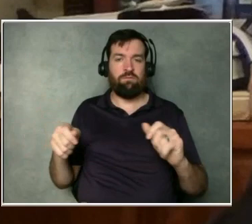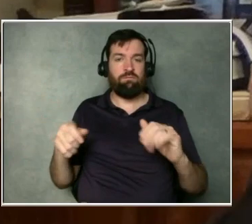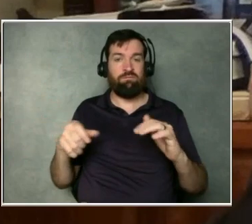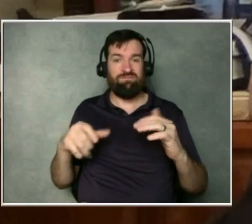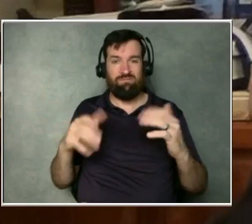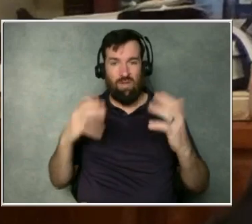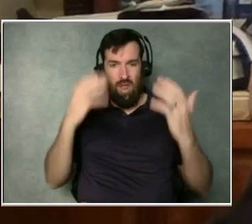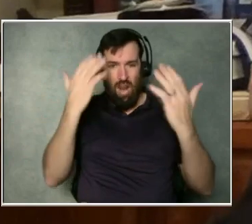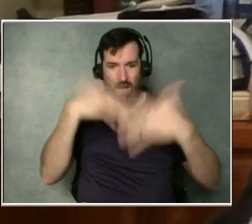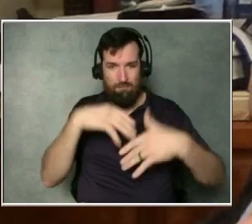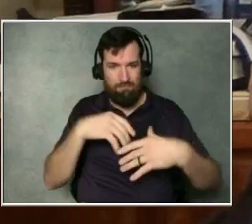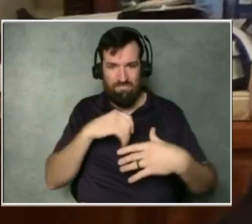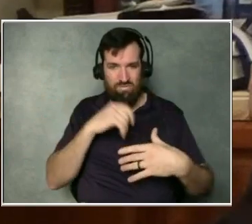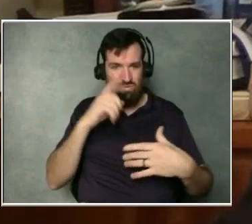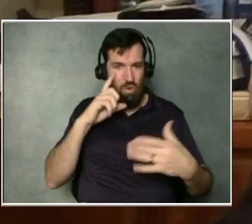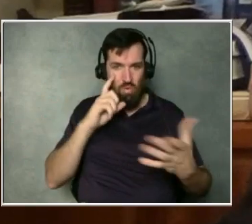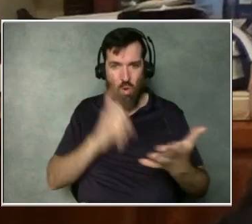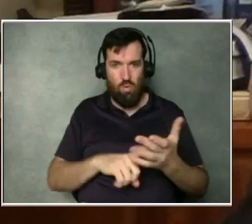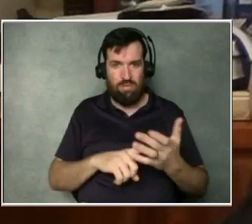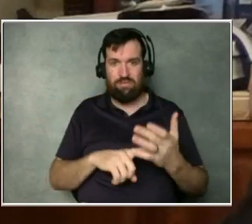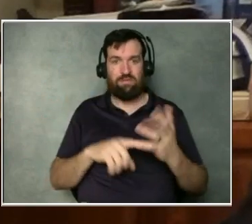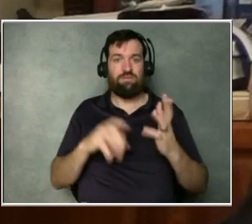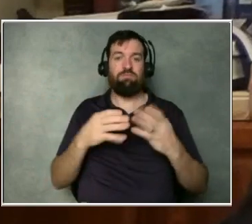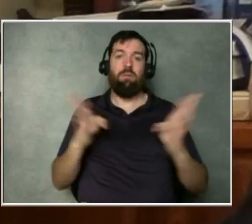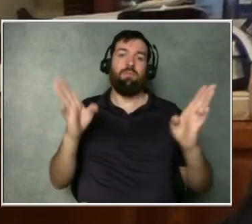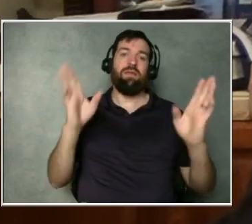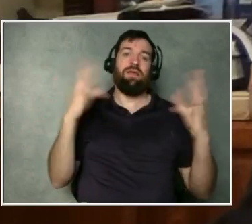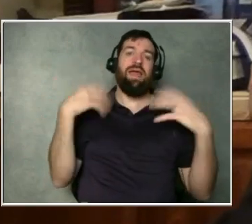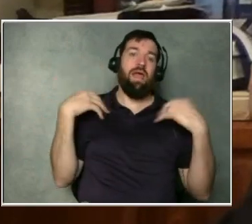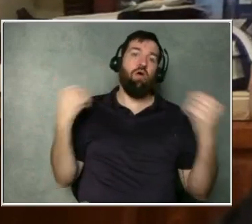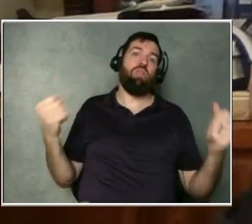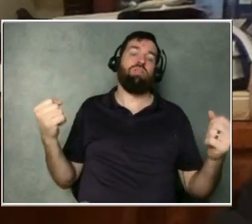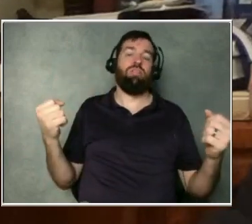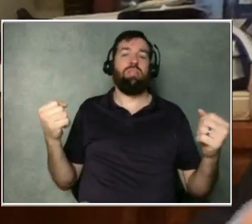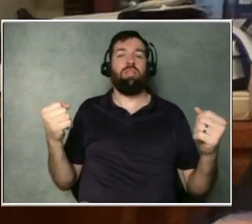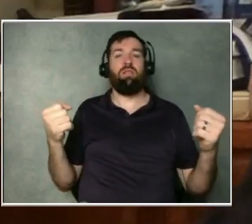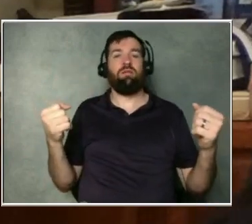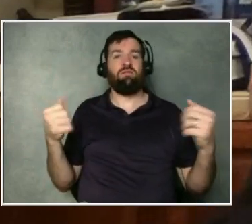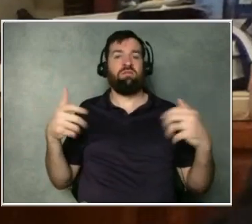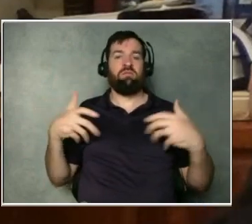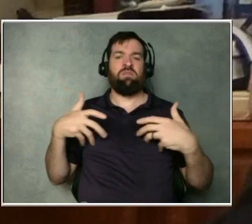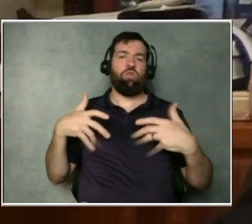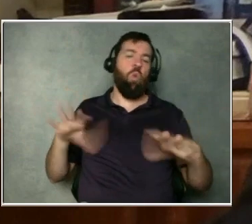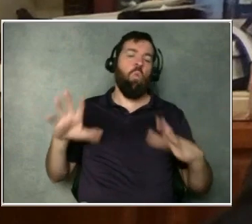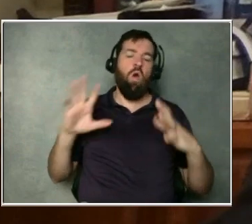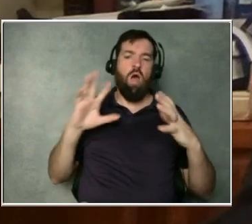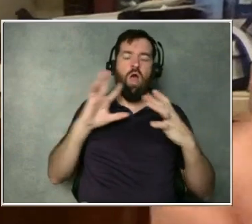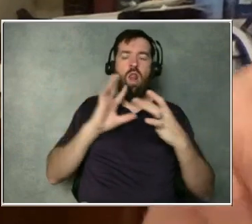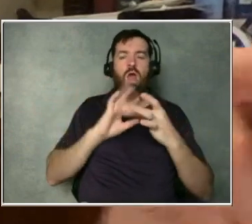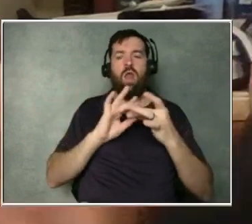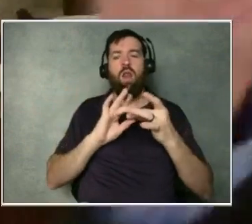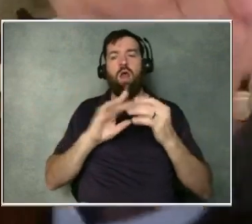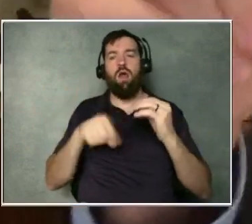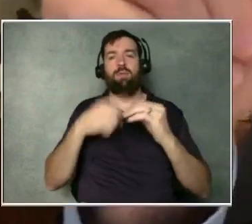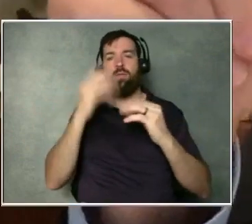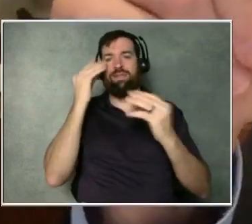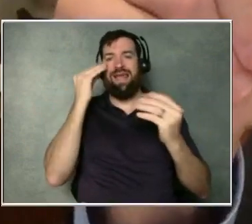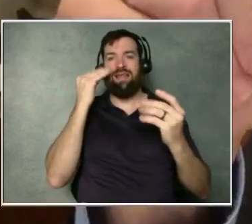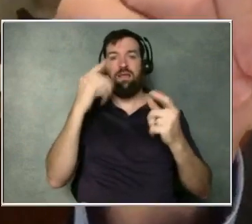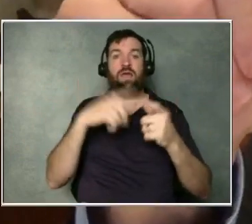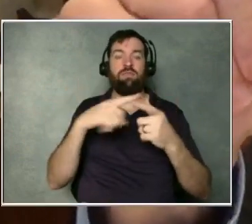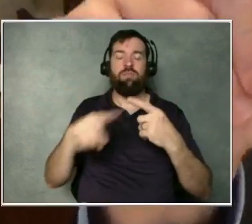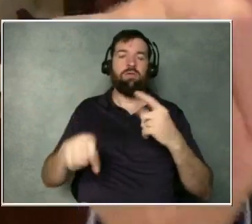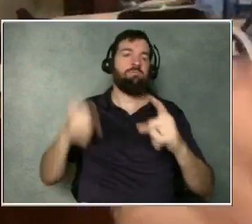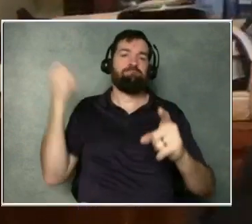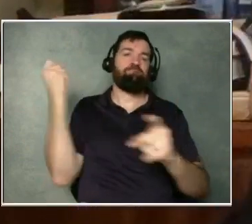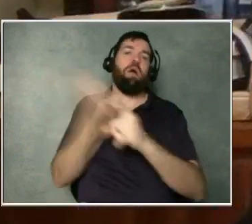the public's attention, of public health agencies. They don't want to talk much about the data. And then it becomes a